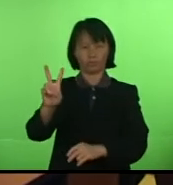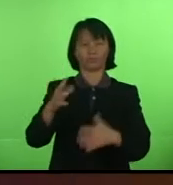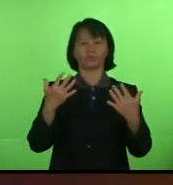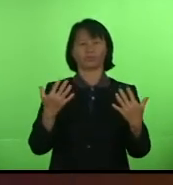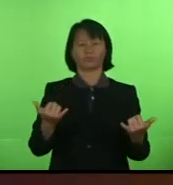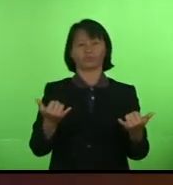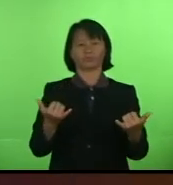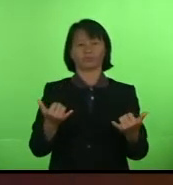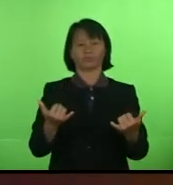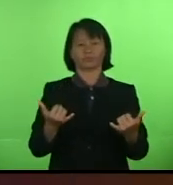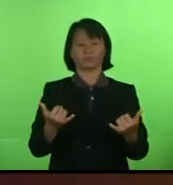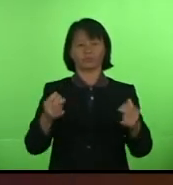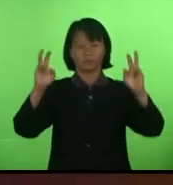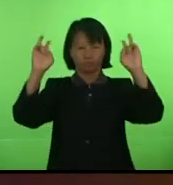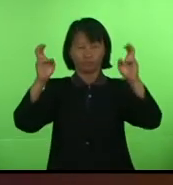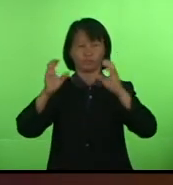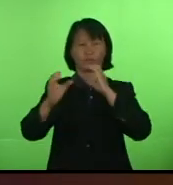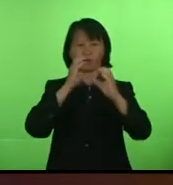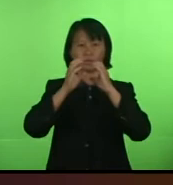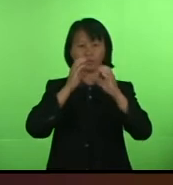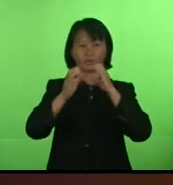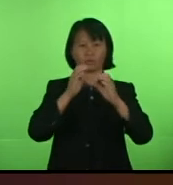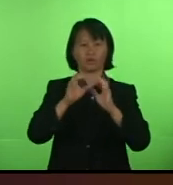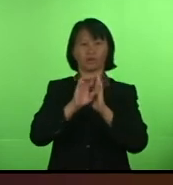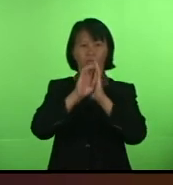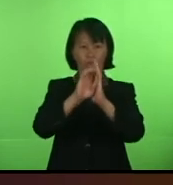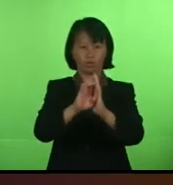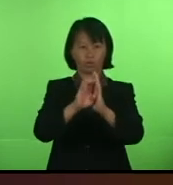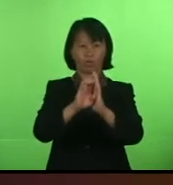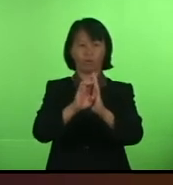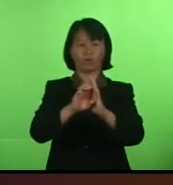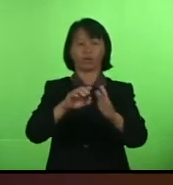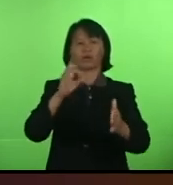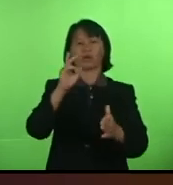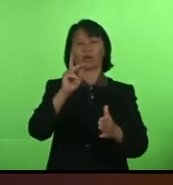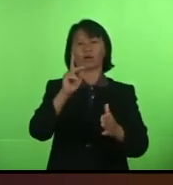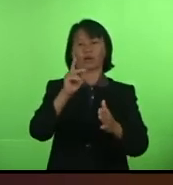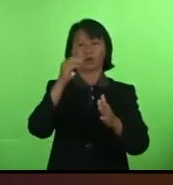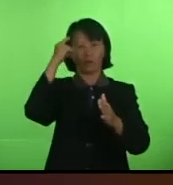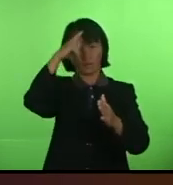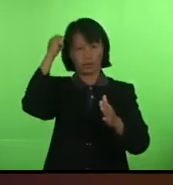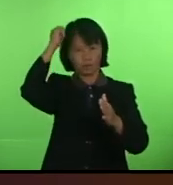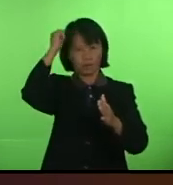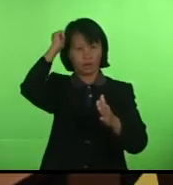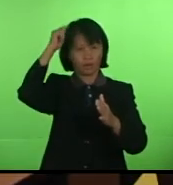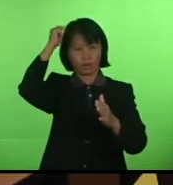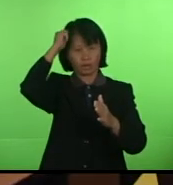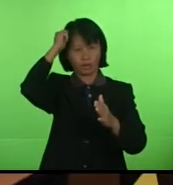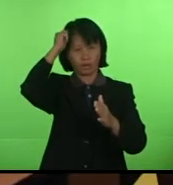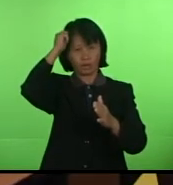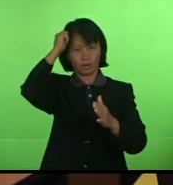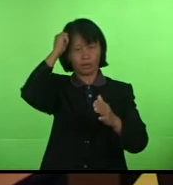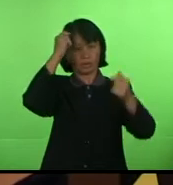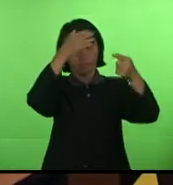is entitled Communication Models, a Theoretical Perspective. Now, before we go further,